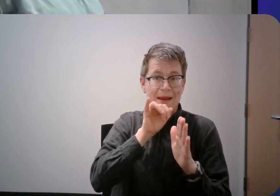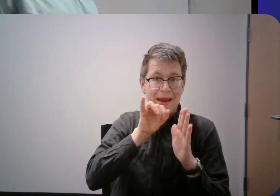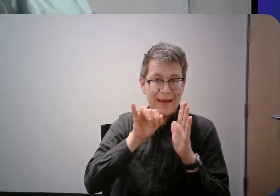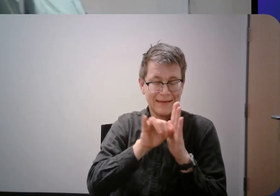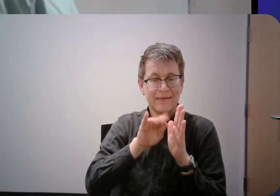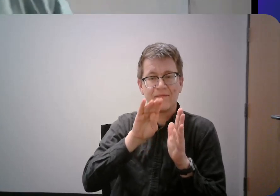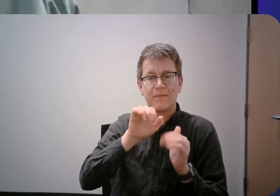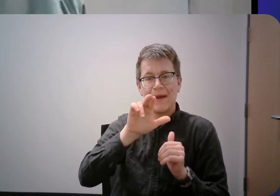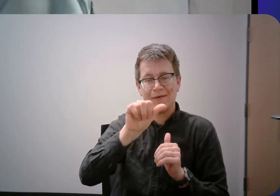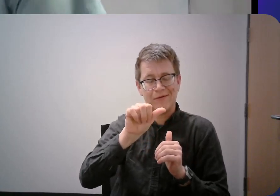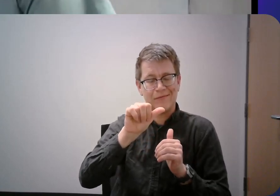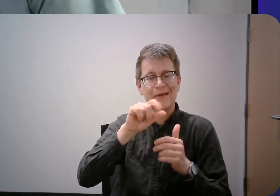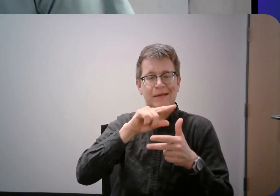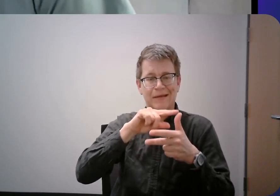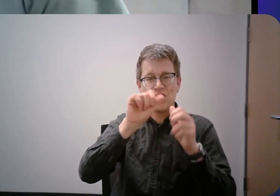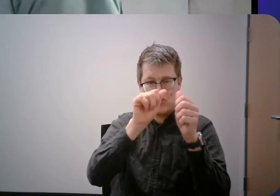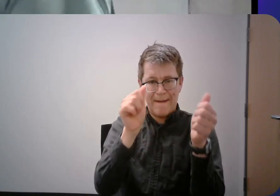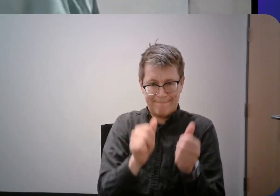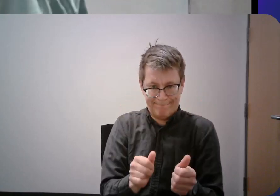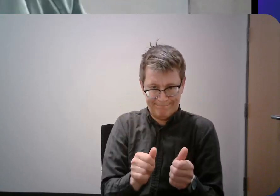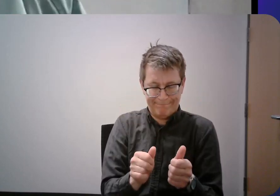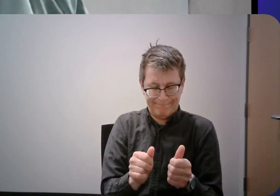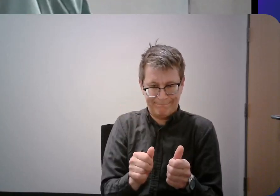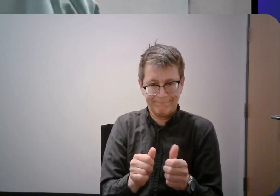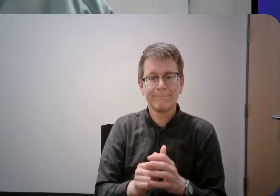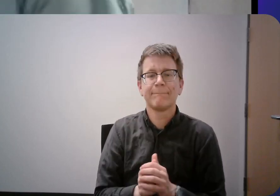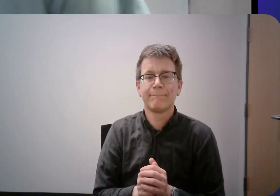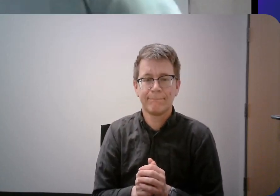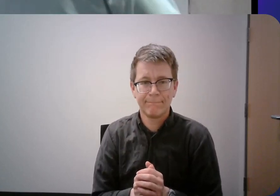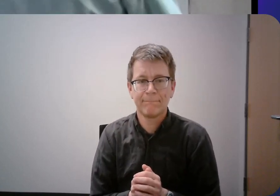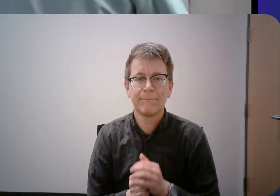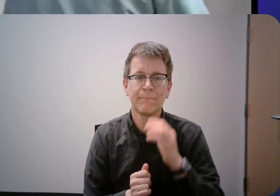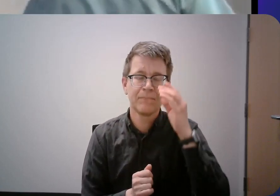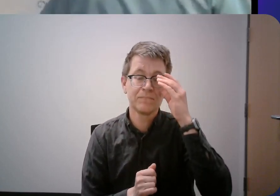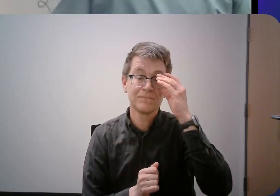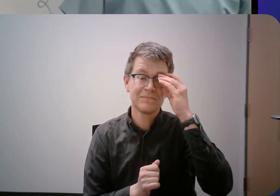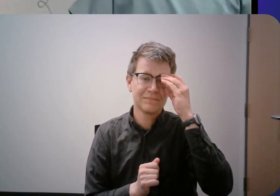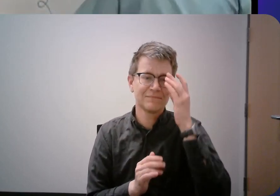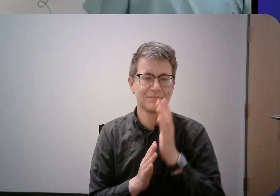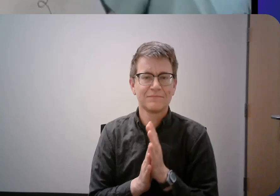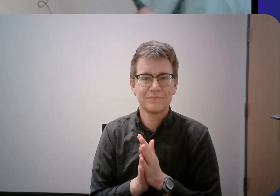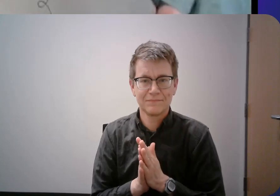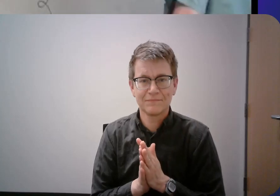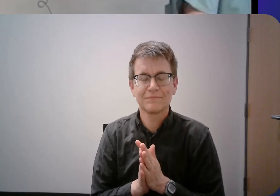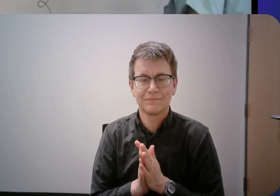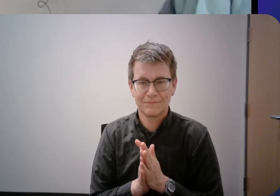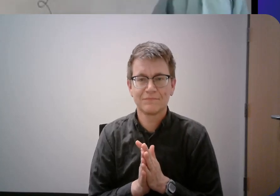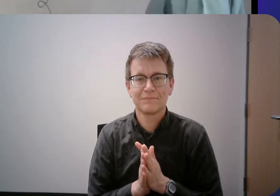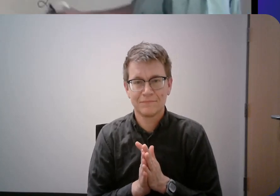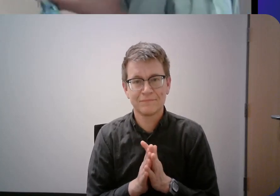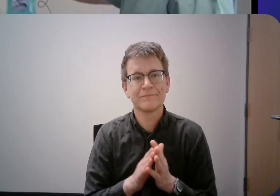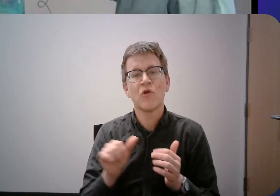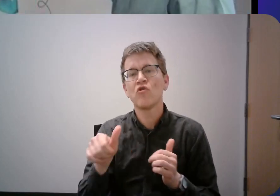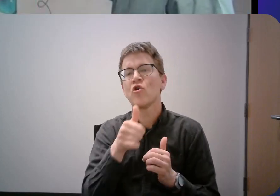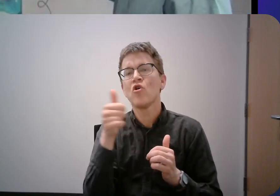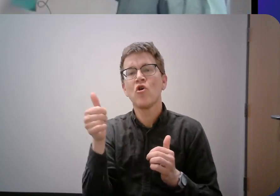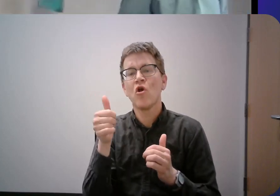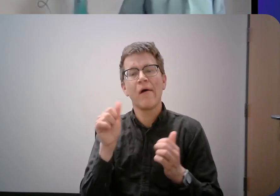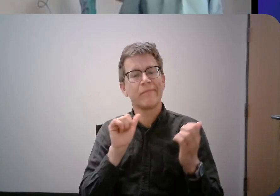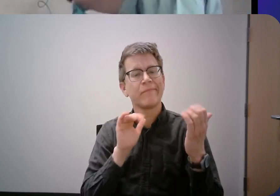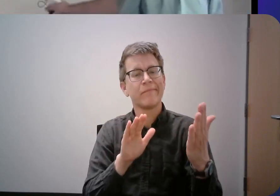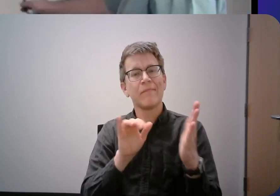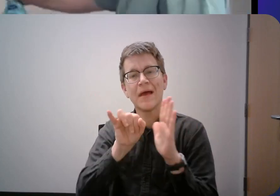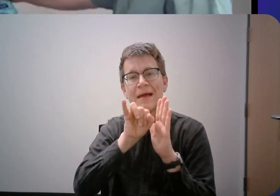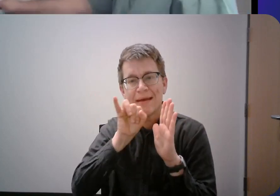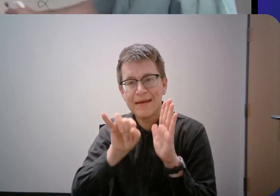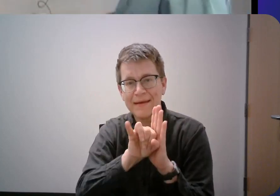its oxygen use. All right? Can I erase this? Yes. So first was shape,